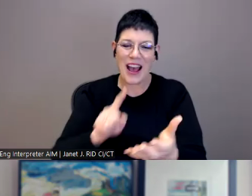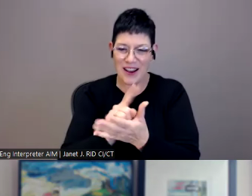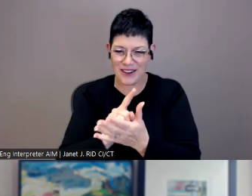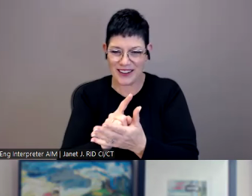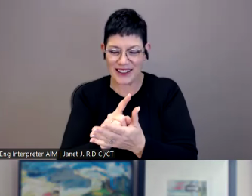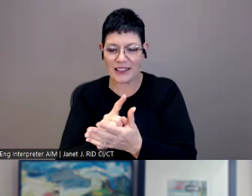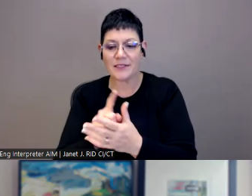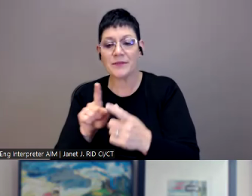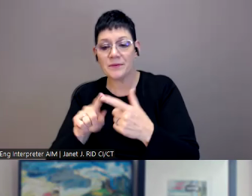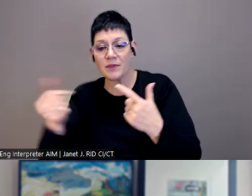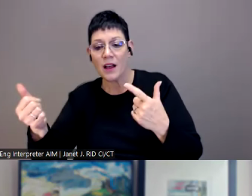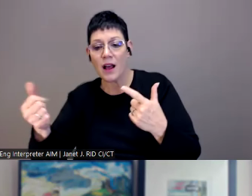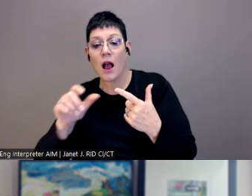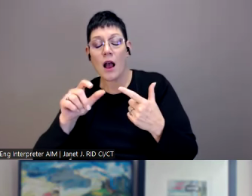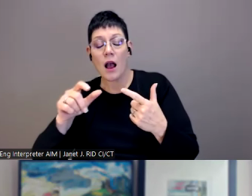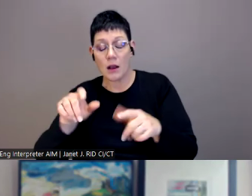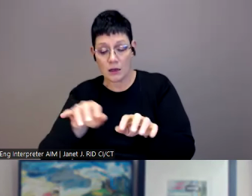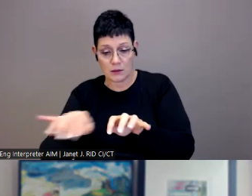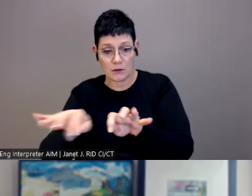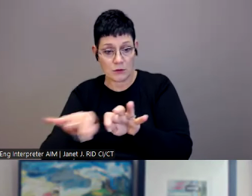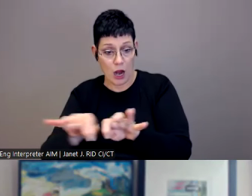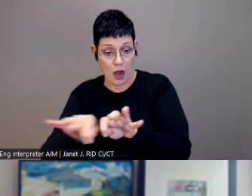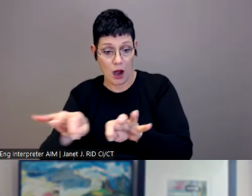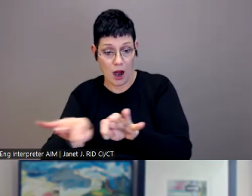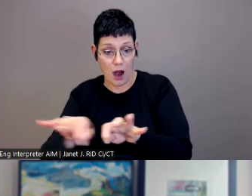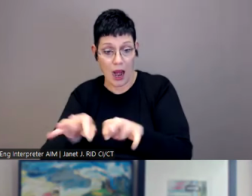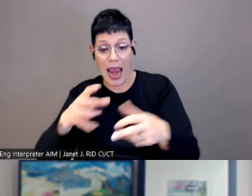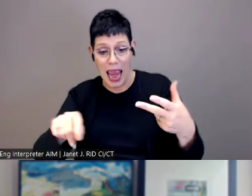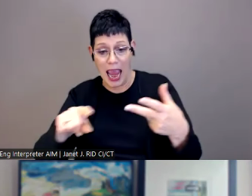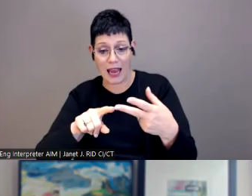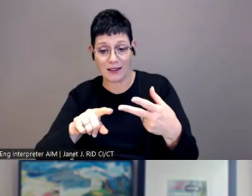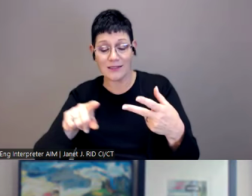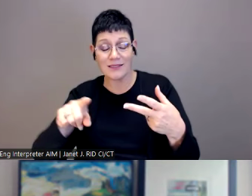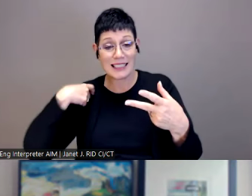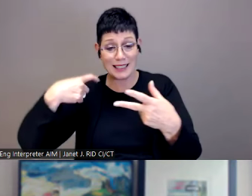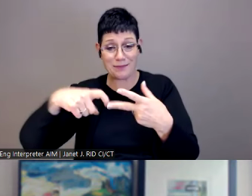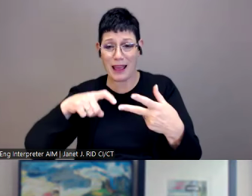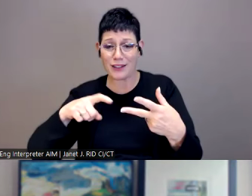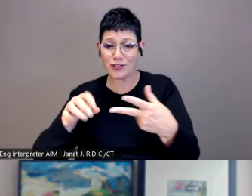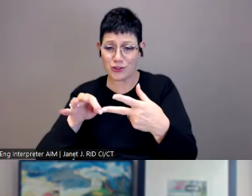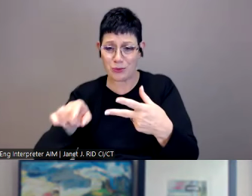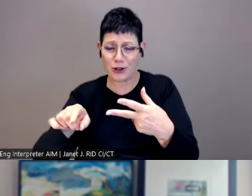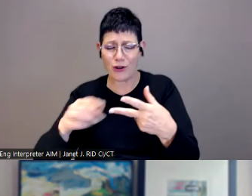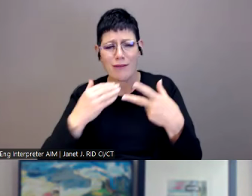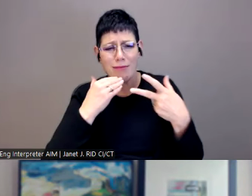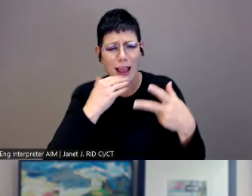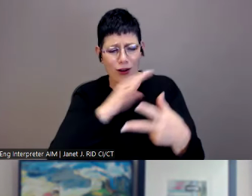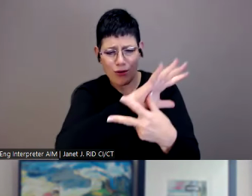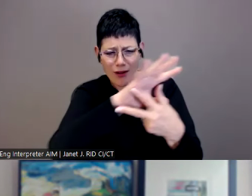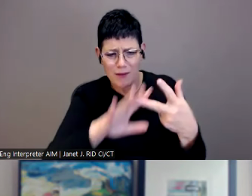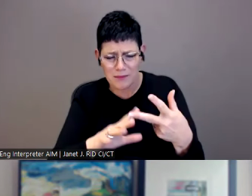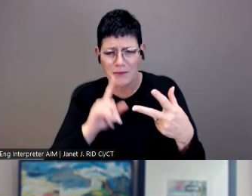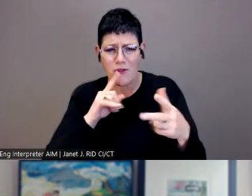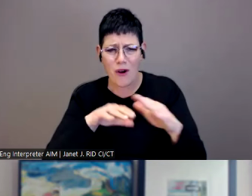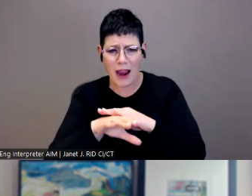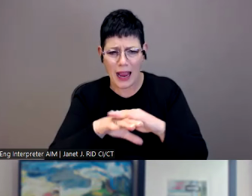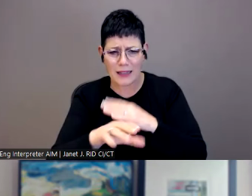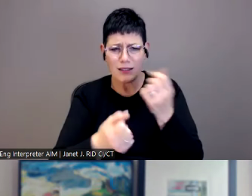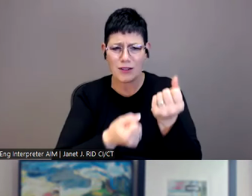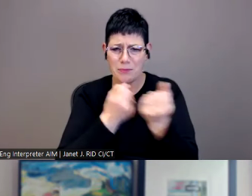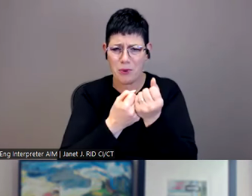has our CART transcriptioner and Spanish interpretation. Thank you to all of our